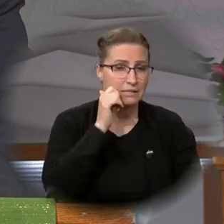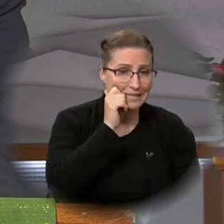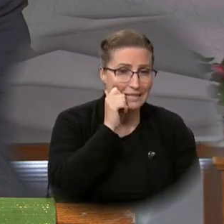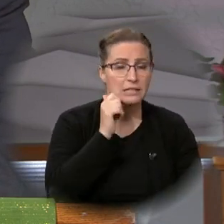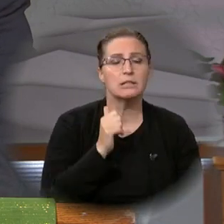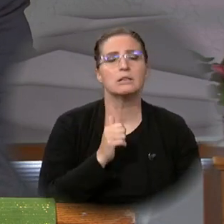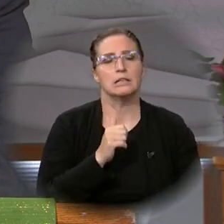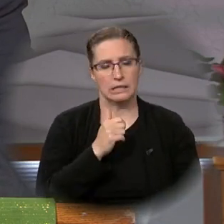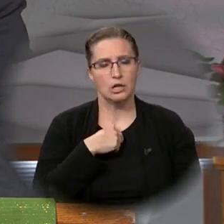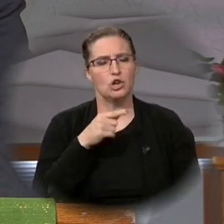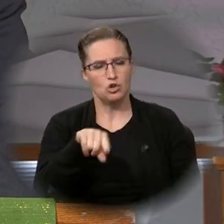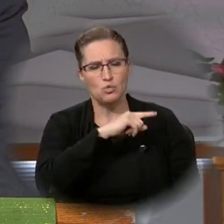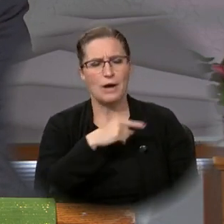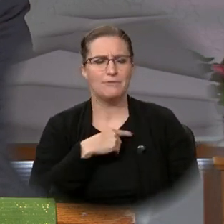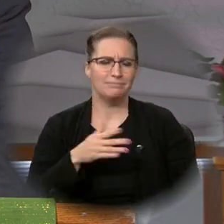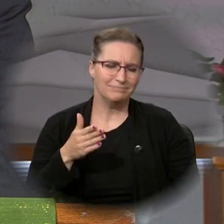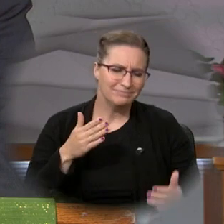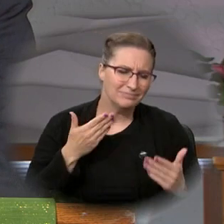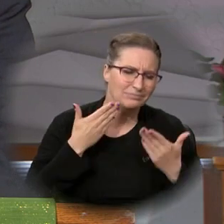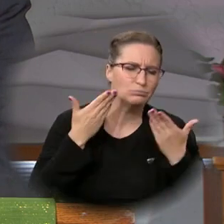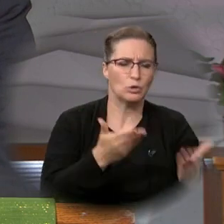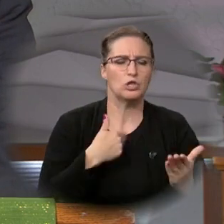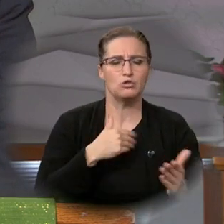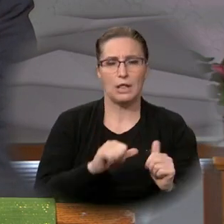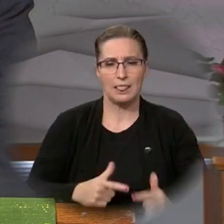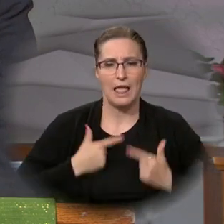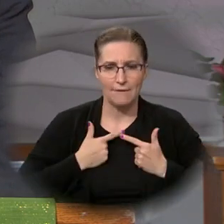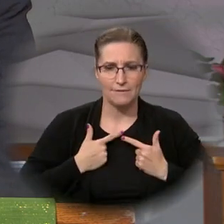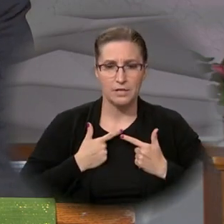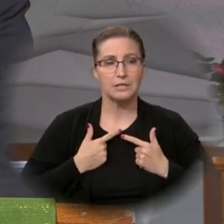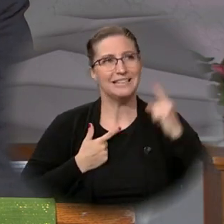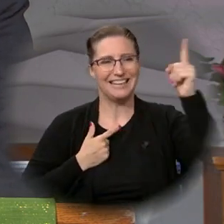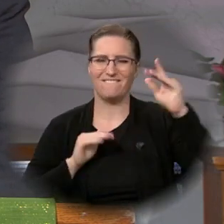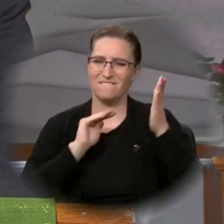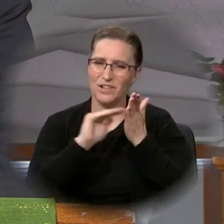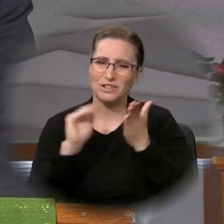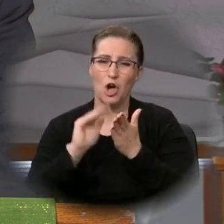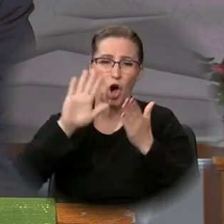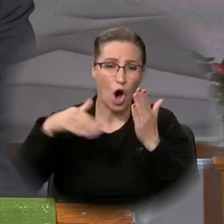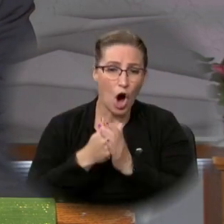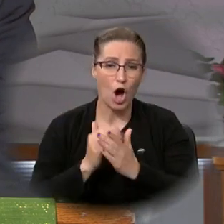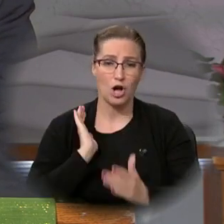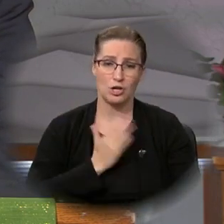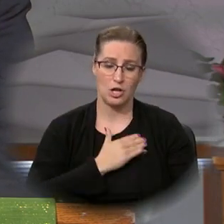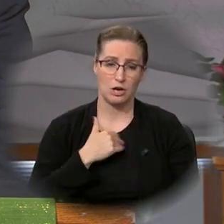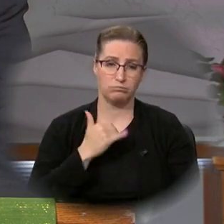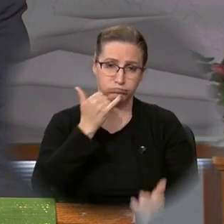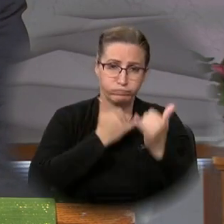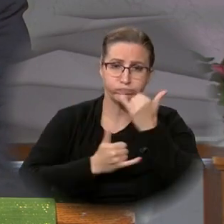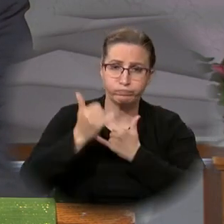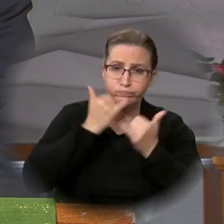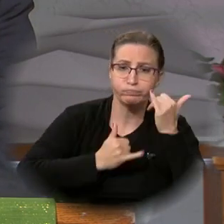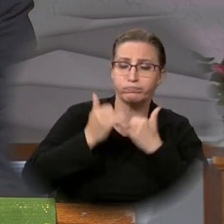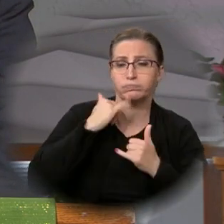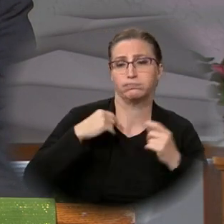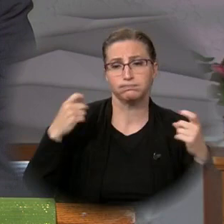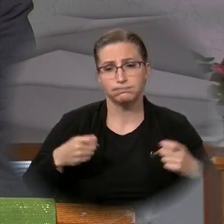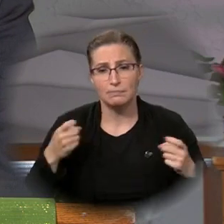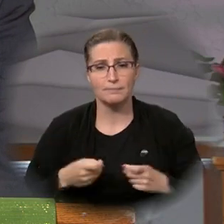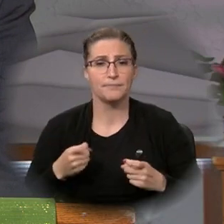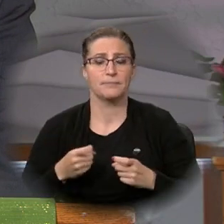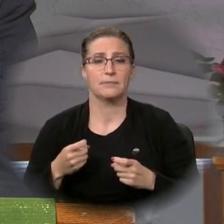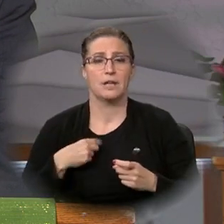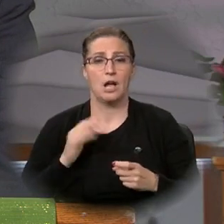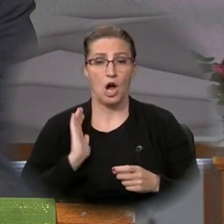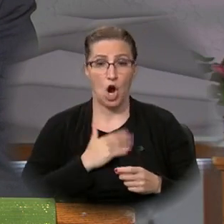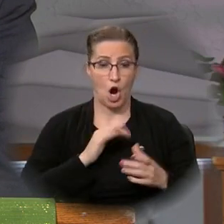brought you to life along with him, having forgiven us all our transgressions, obliterating the bond